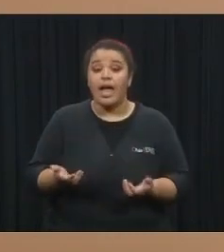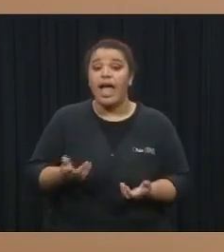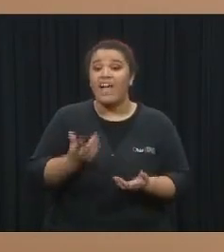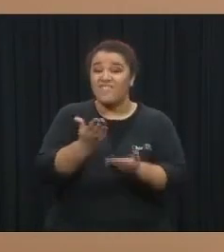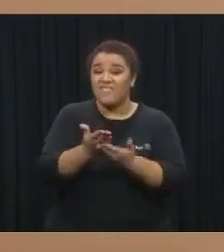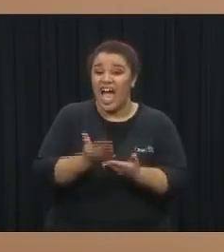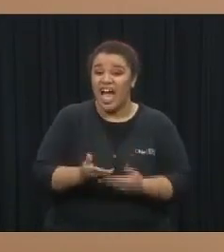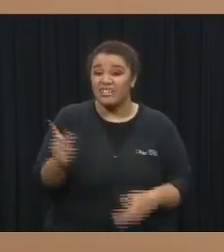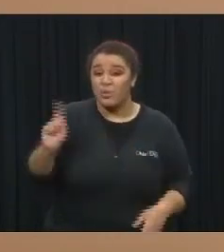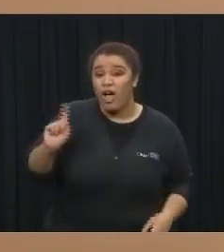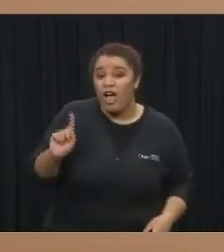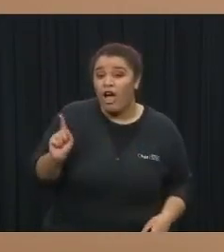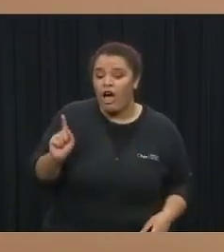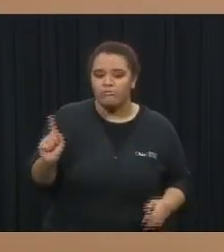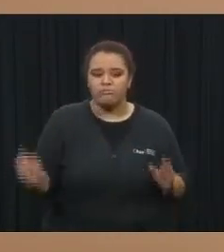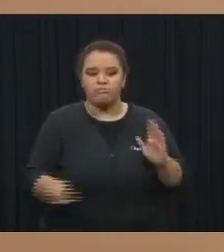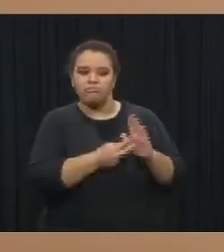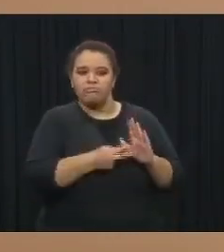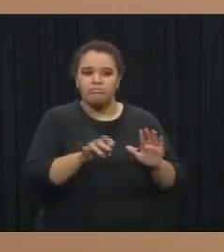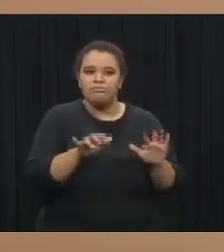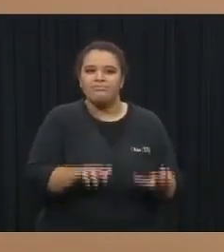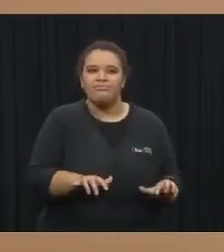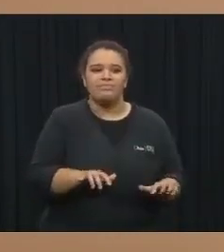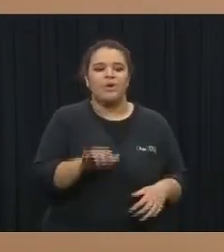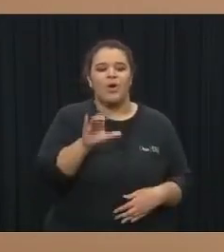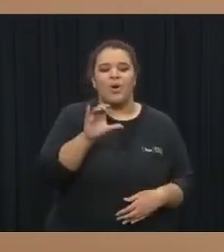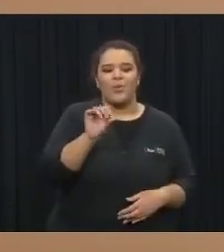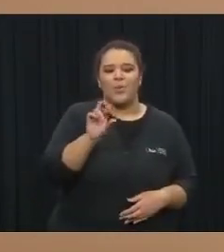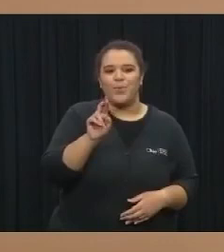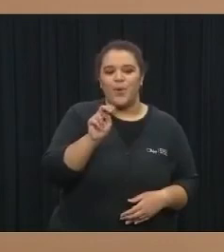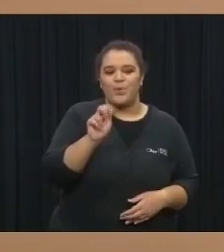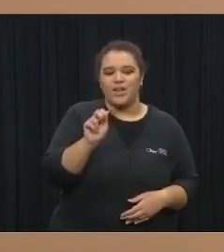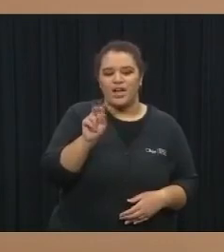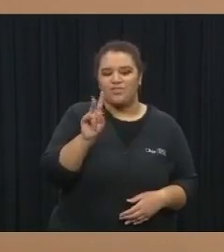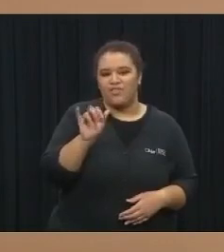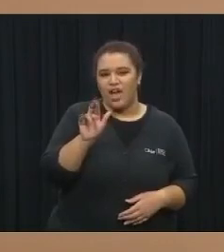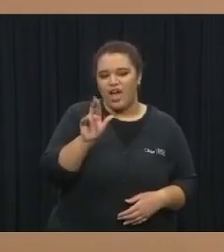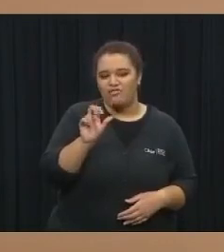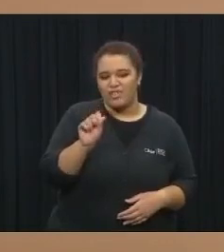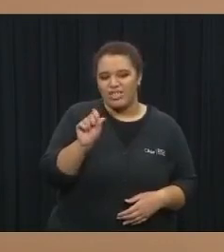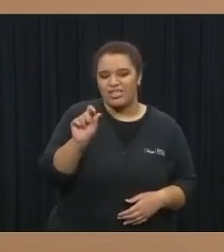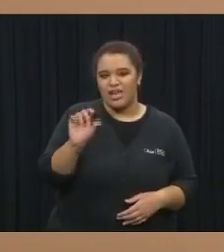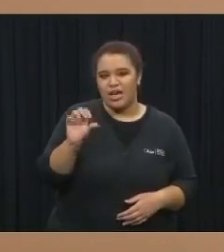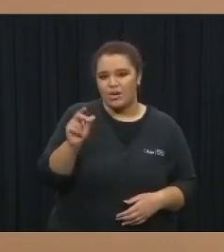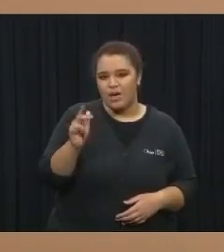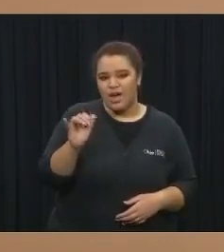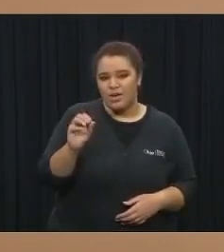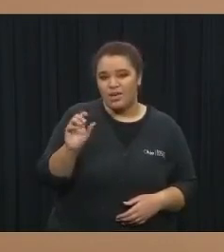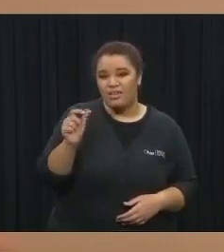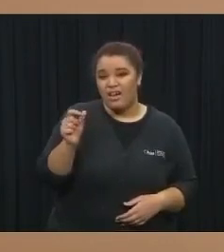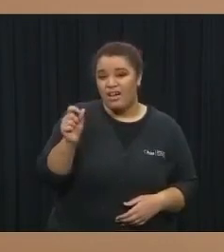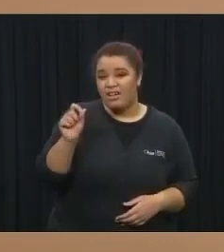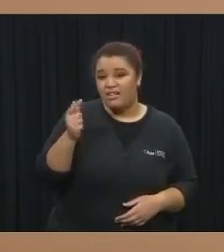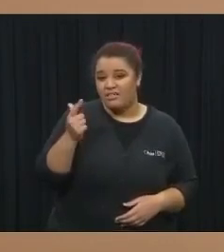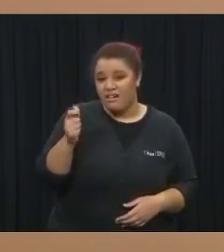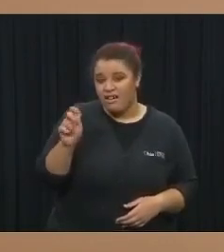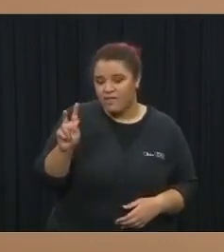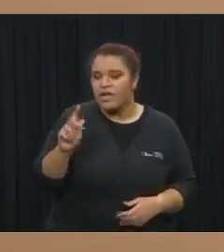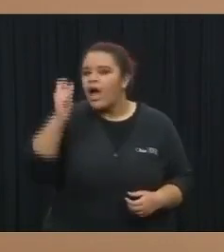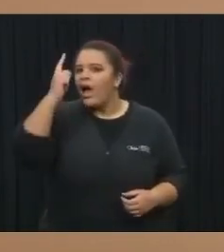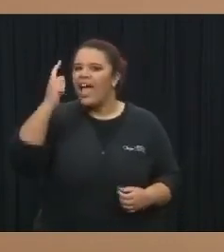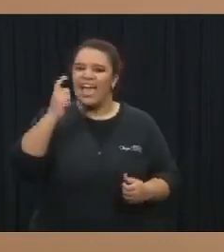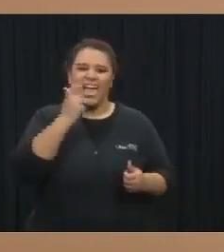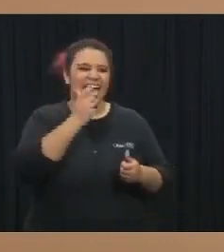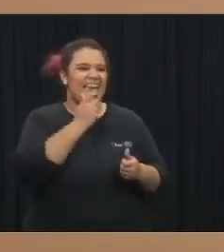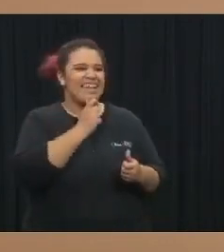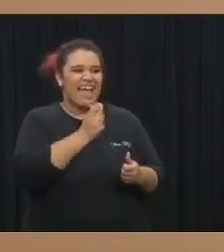coronavirus.ohio.gov, but help me to translate it, because even with translators, not everyone will call that call center, and we need to proactively